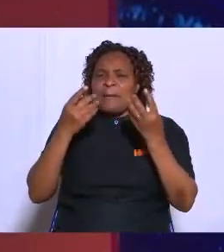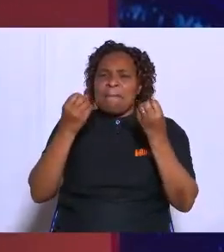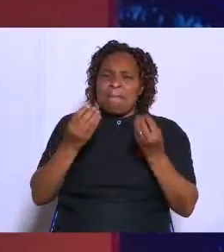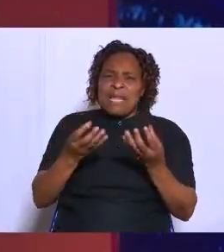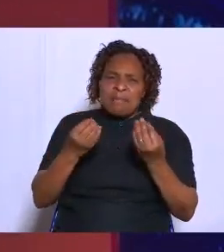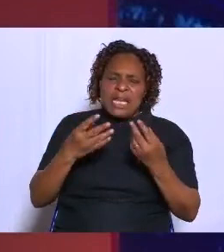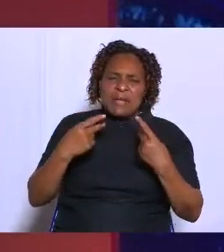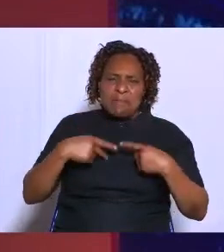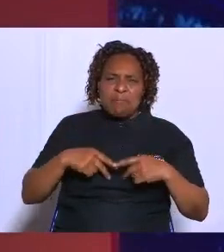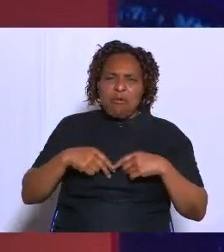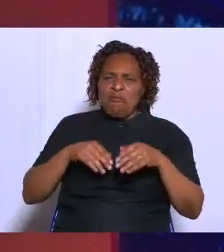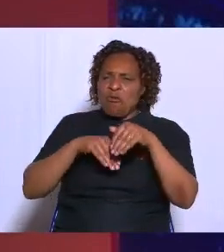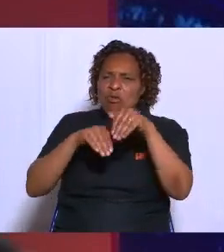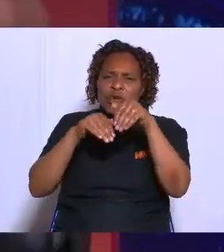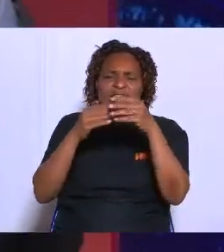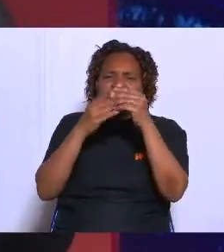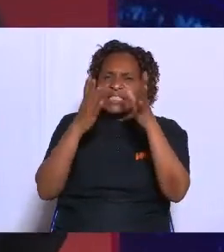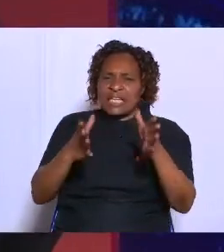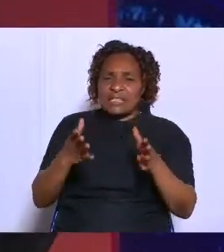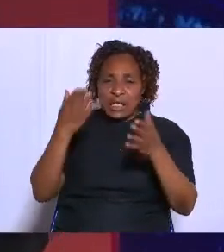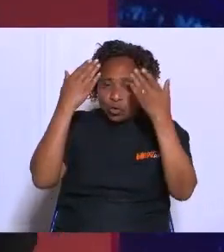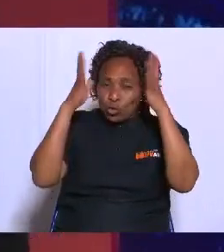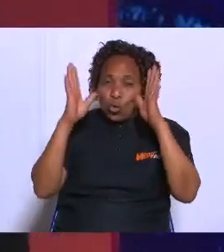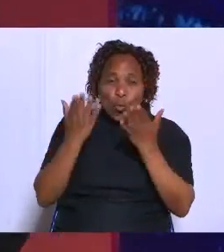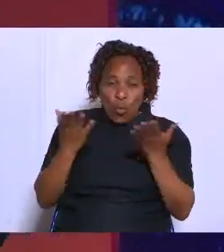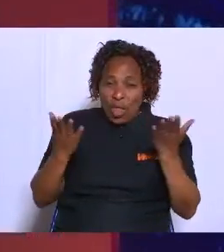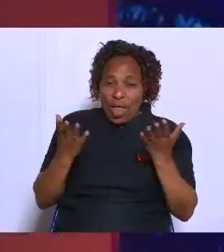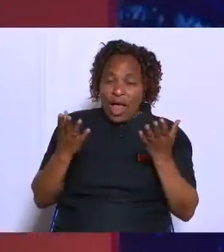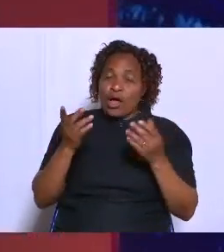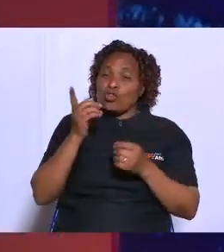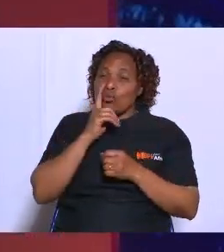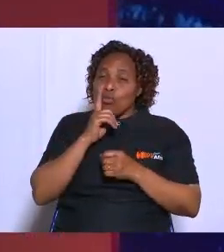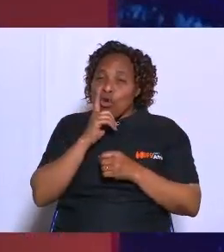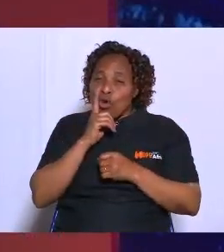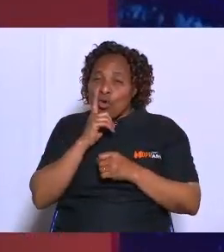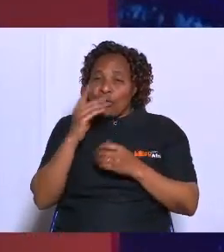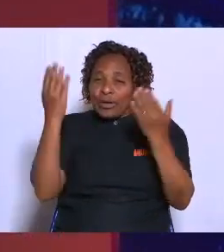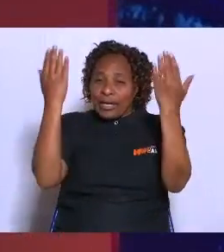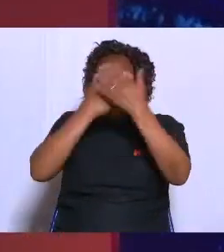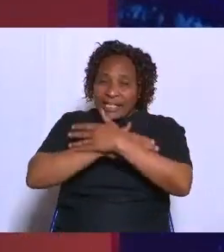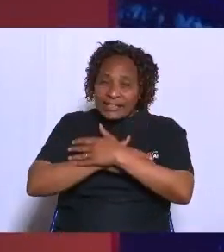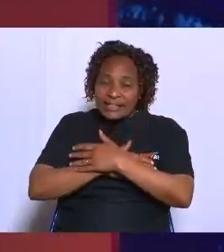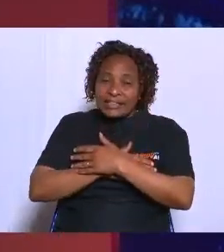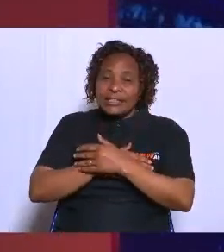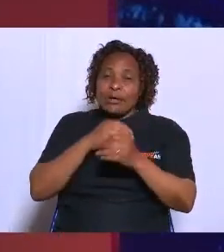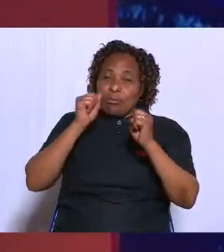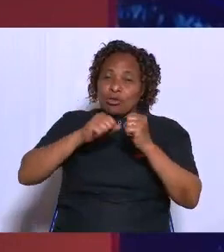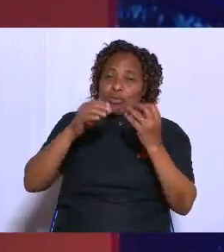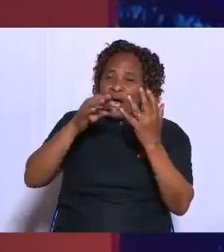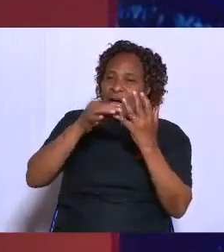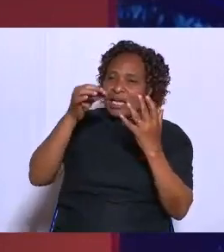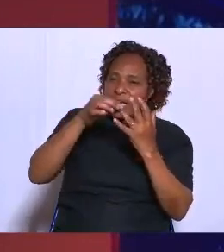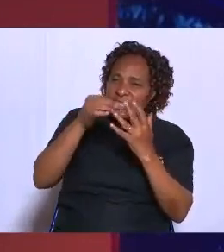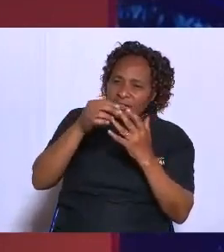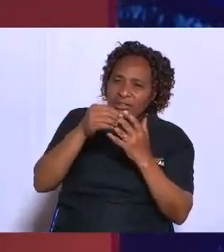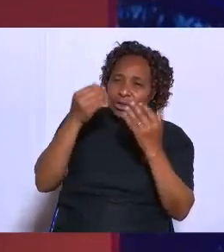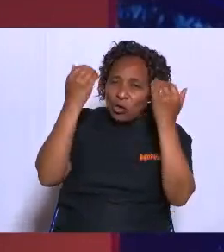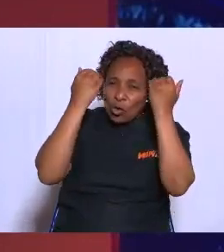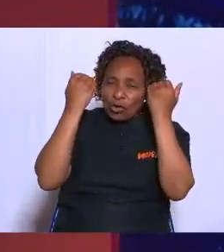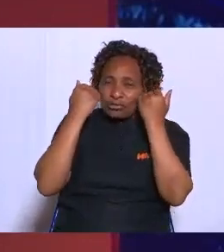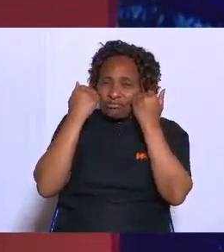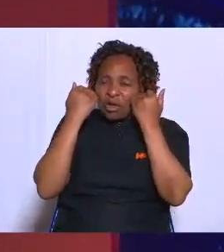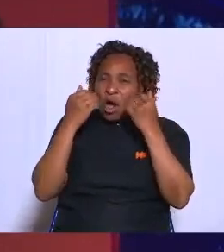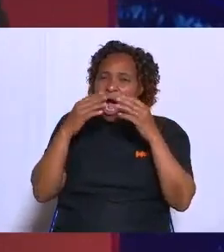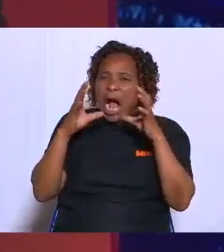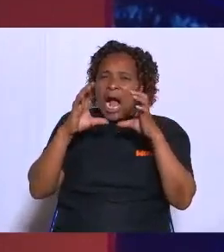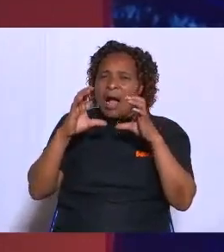cult leaders and they have no idea they are so tomorrow night how do you identify a cult how do you keep from being deceived by a